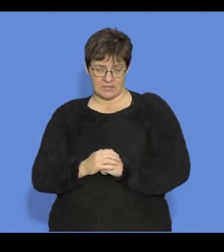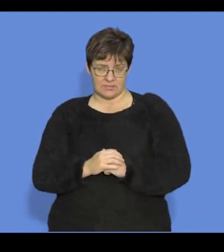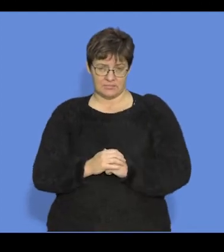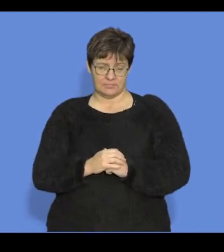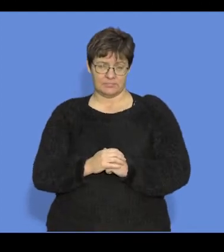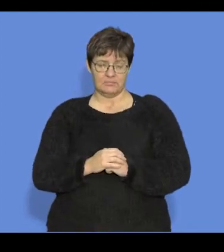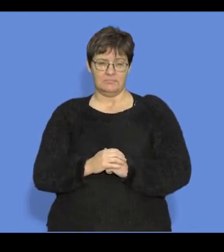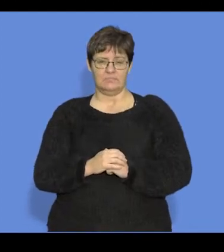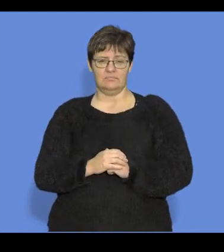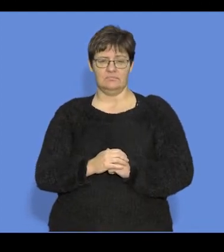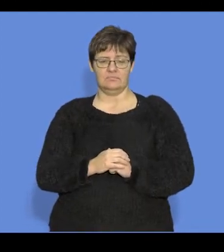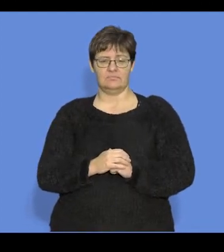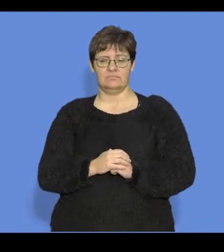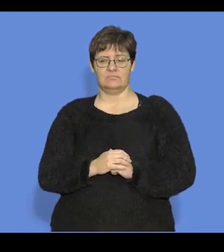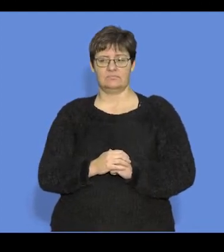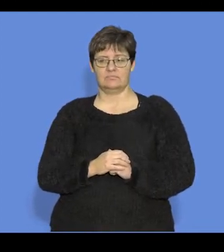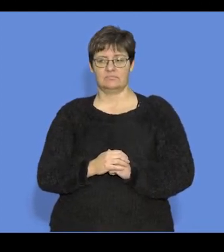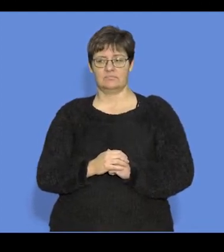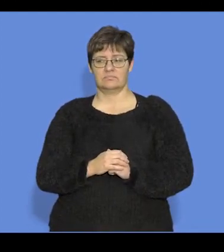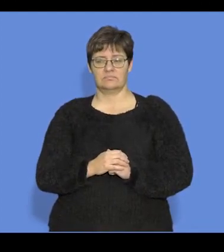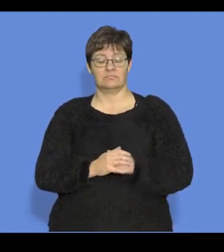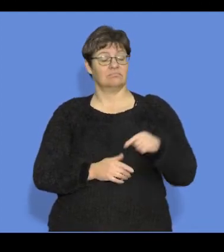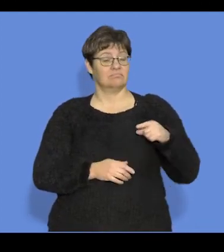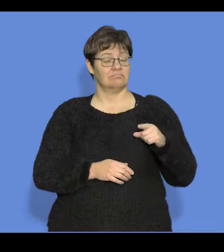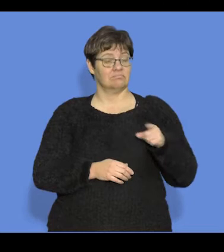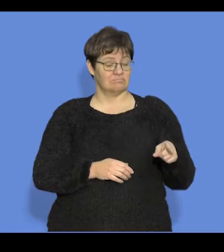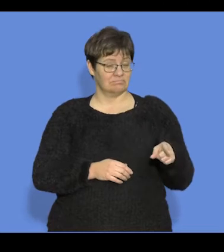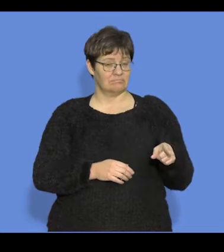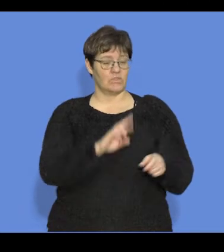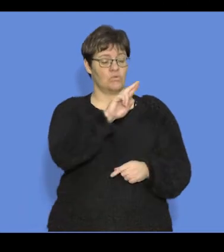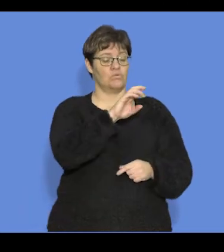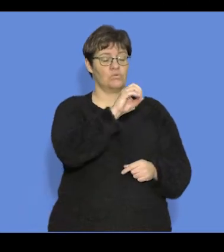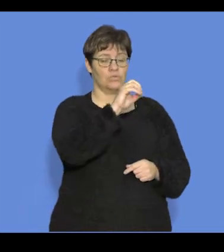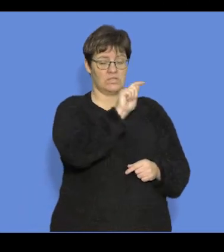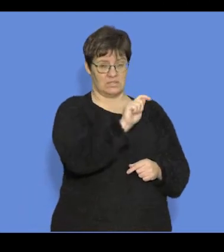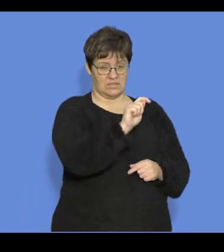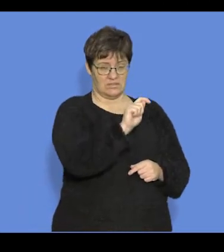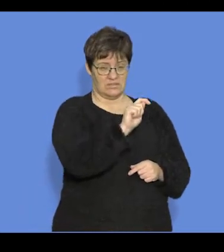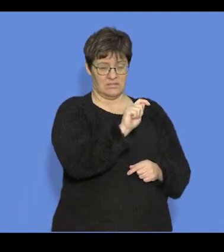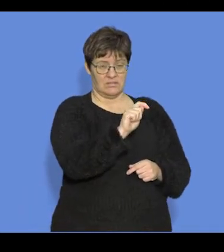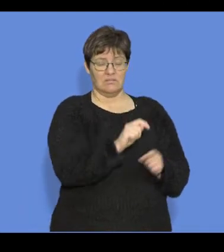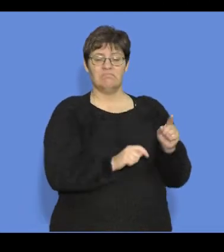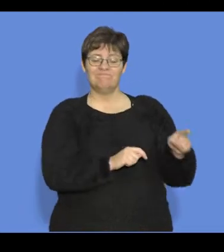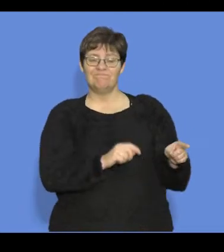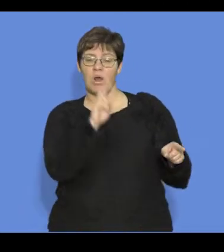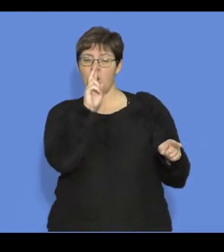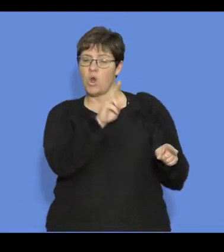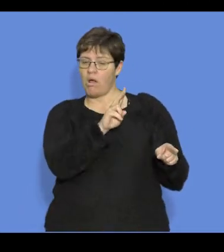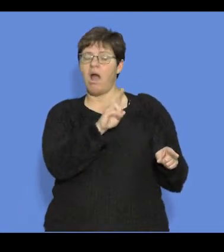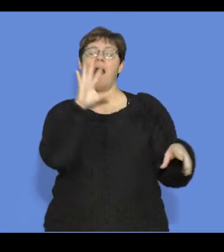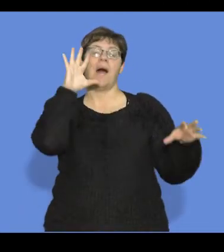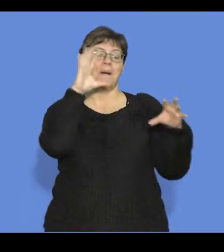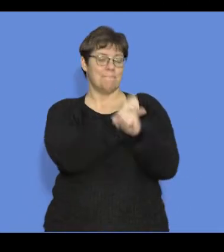Okay, this is our root, and hopefully this looks familiar to